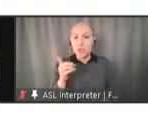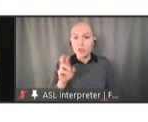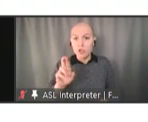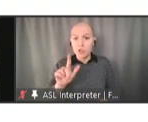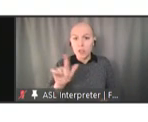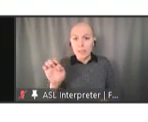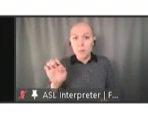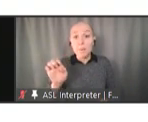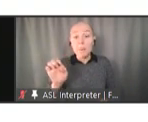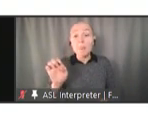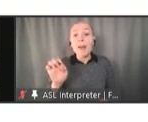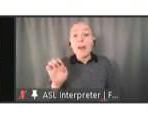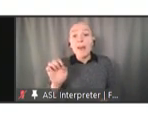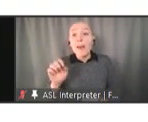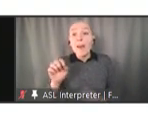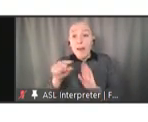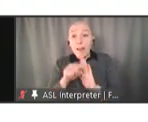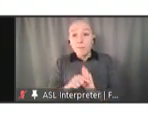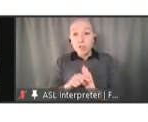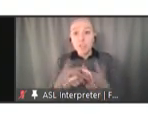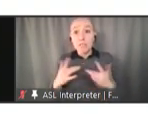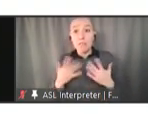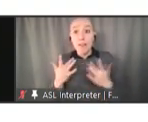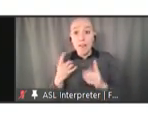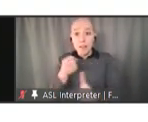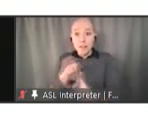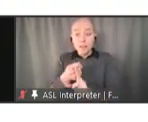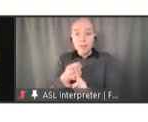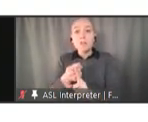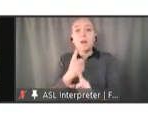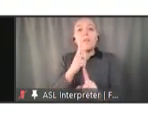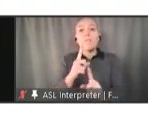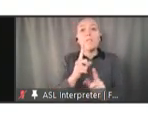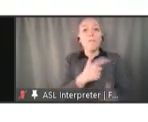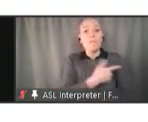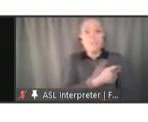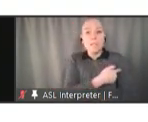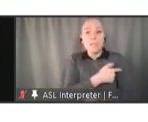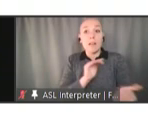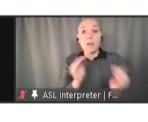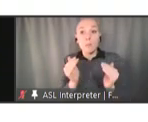events, specific comparisons between vaccinated and unvaccinated is a really